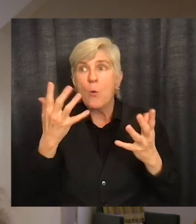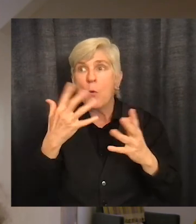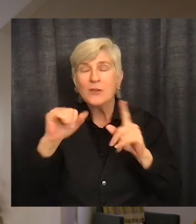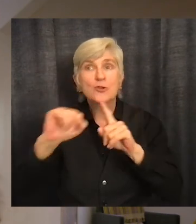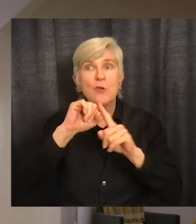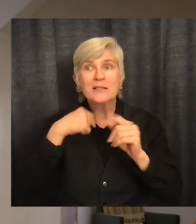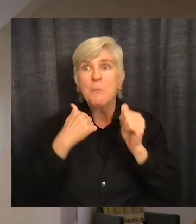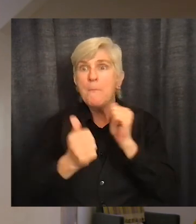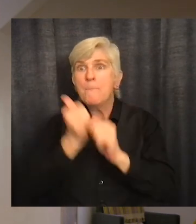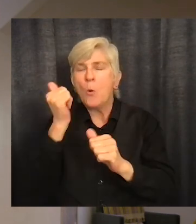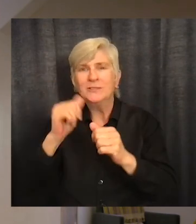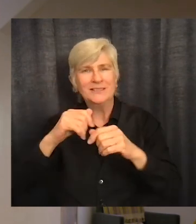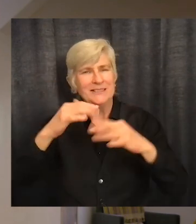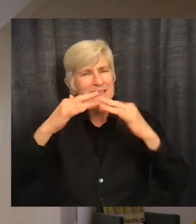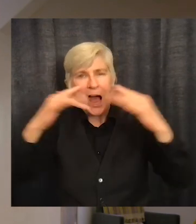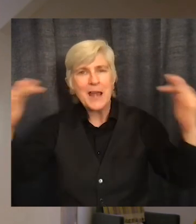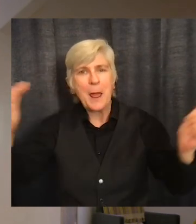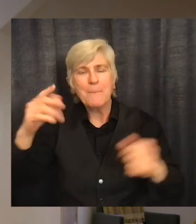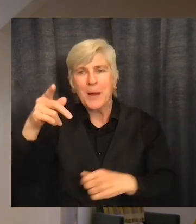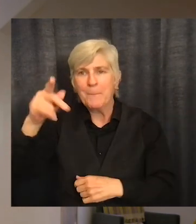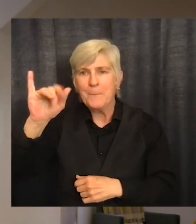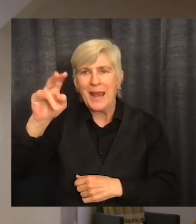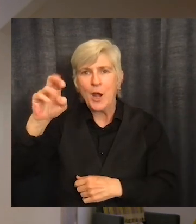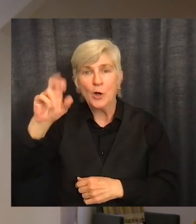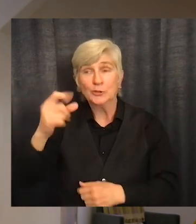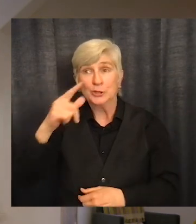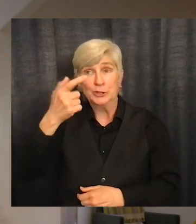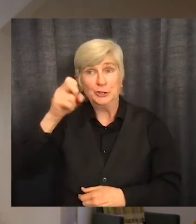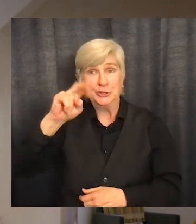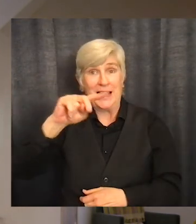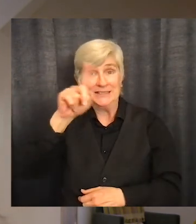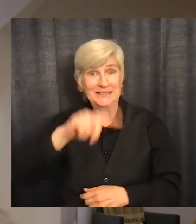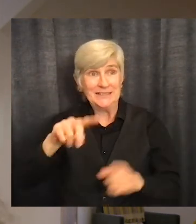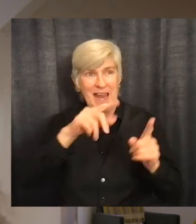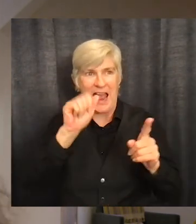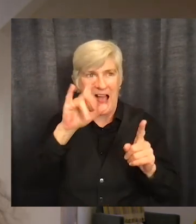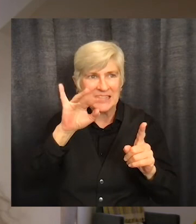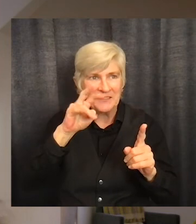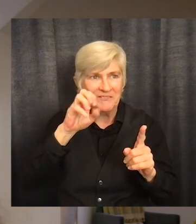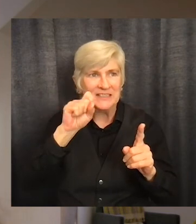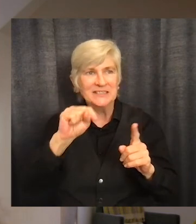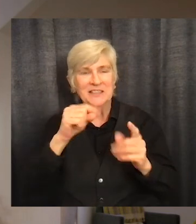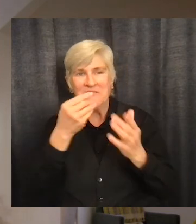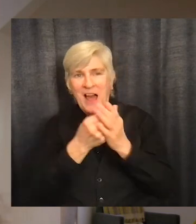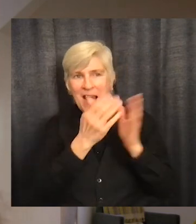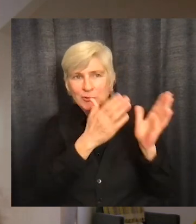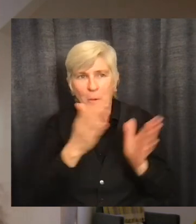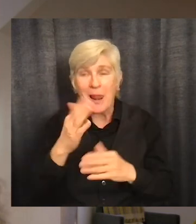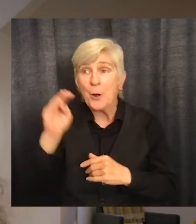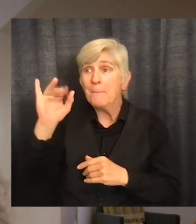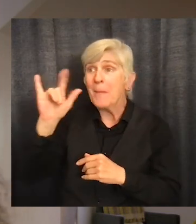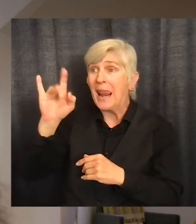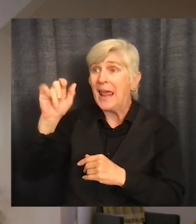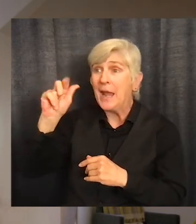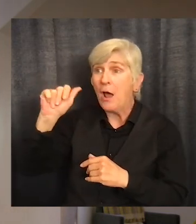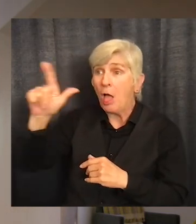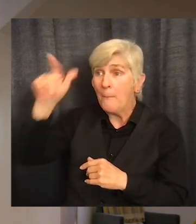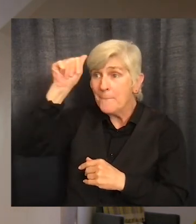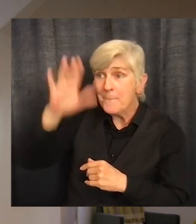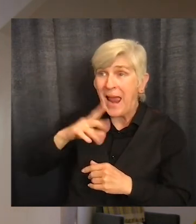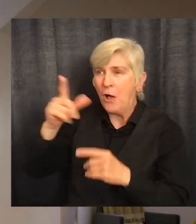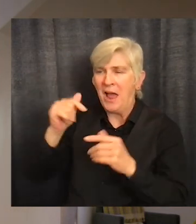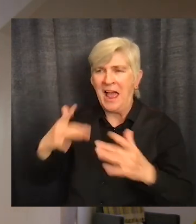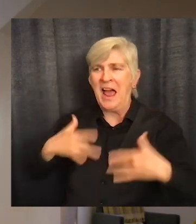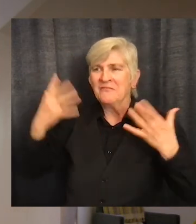But what strikes me most is how dynamic Pinners are. The Gen Zer who's both an activist and a financial planner, the millennial male